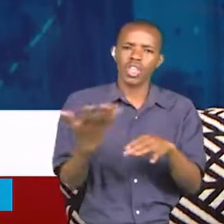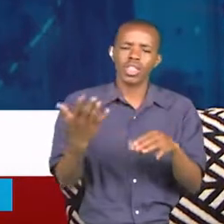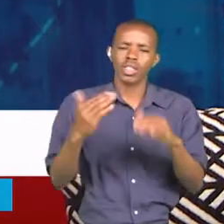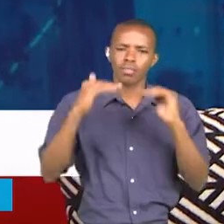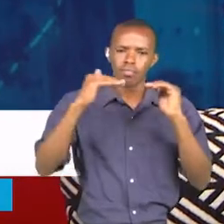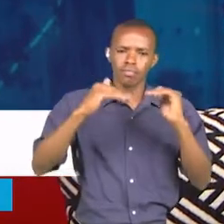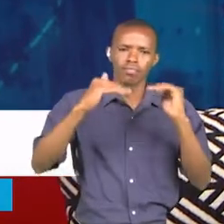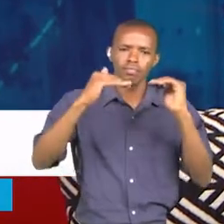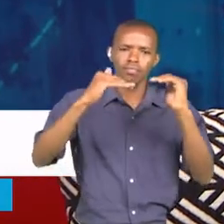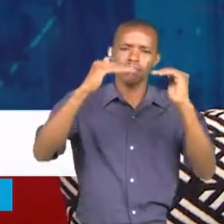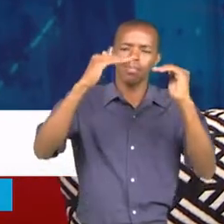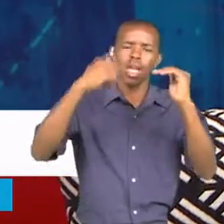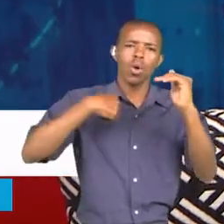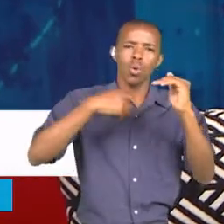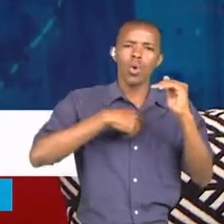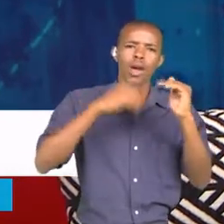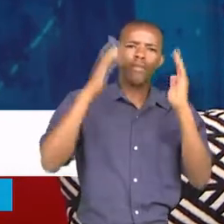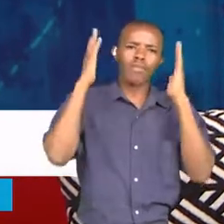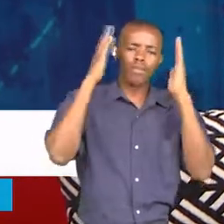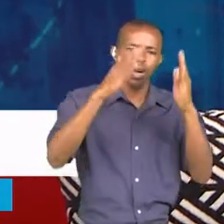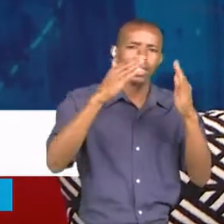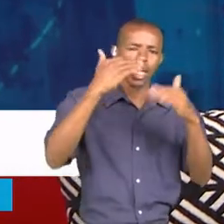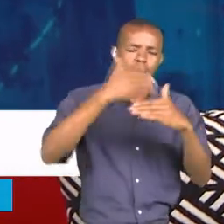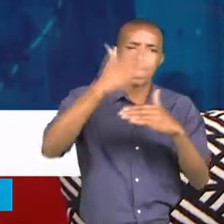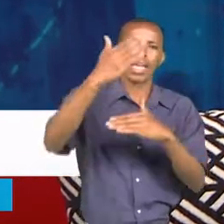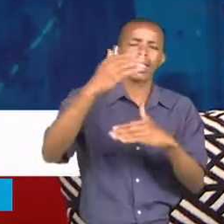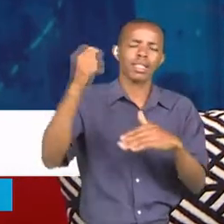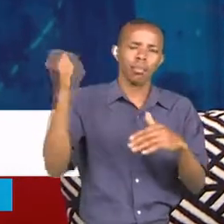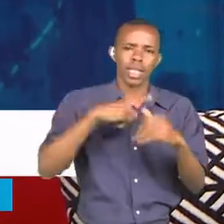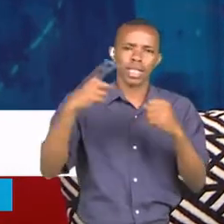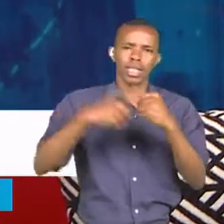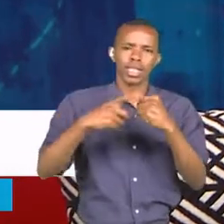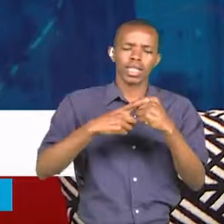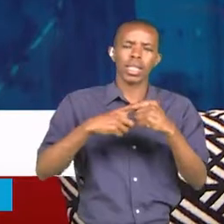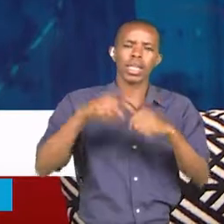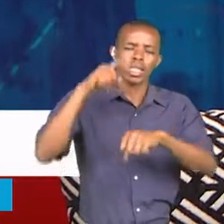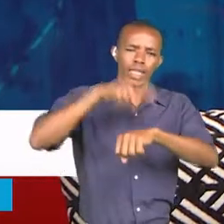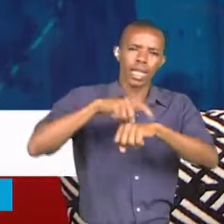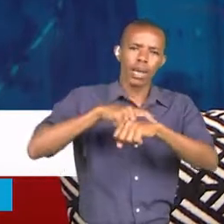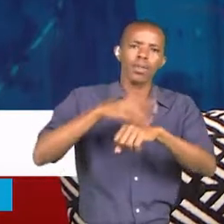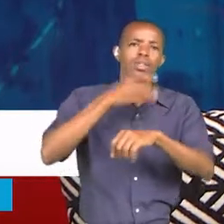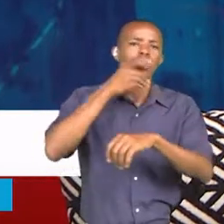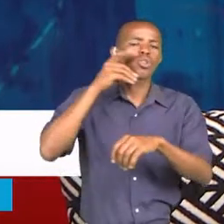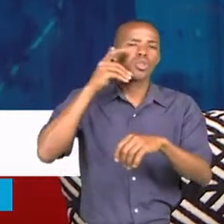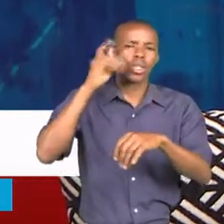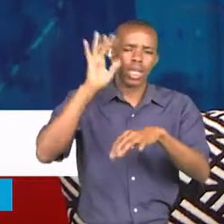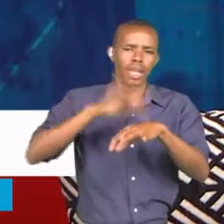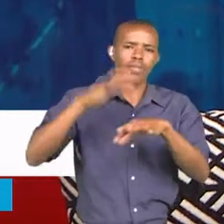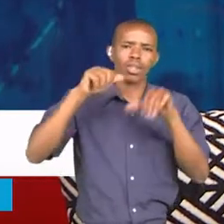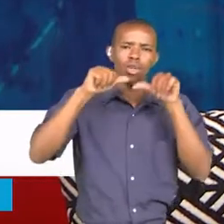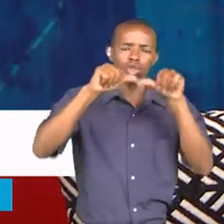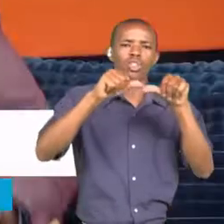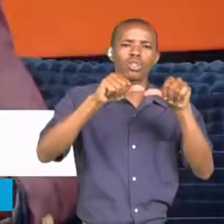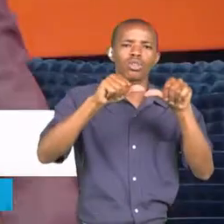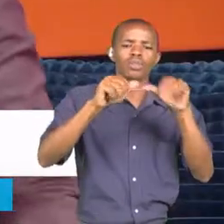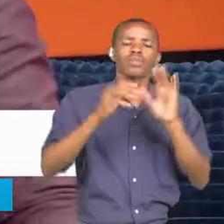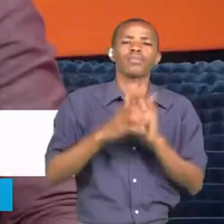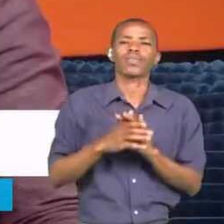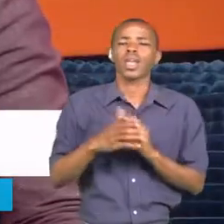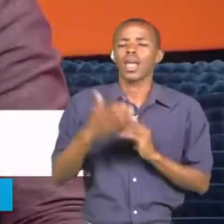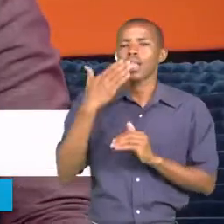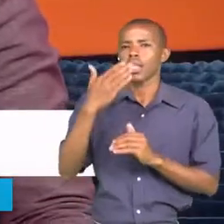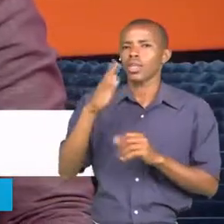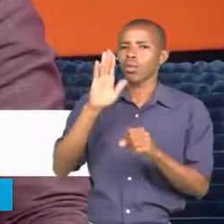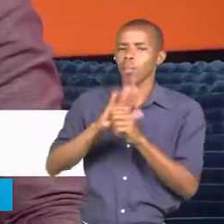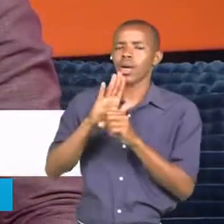improve. And so for us, we are looking at the next 6 months as, as a period in which the drought effects will continue to persist. Thank you very